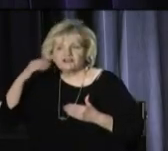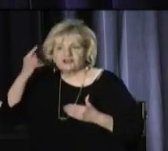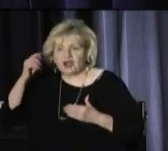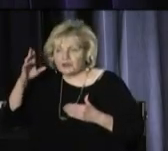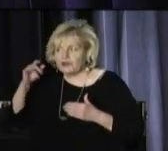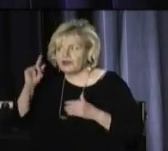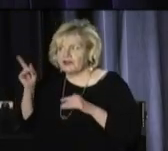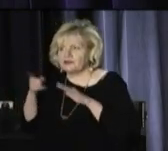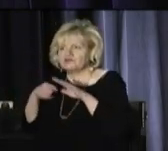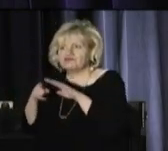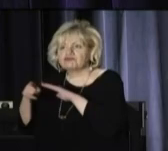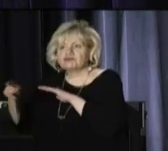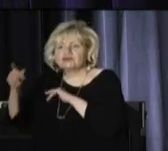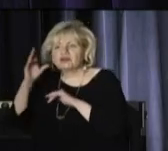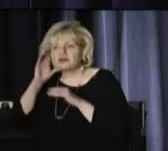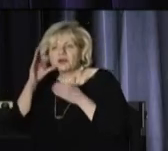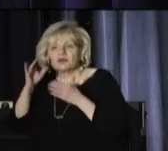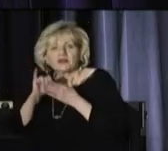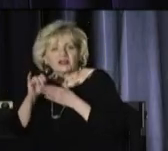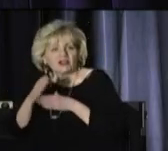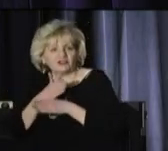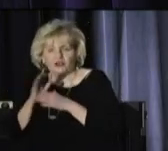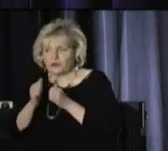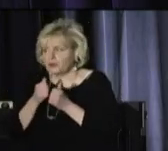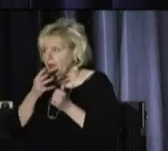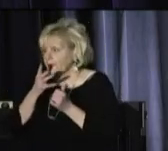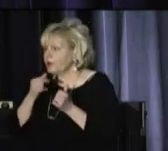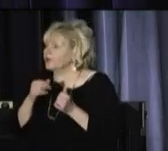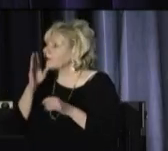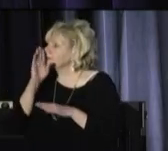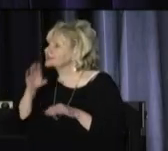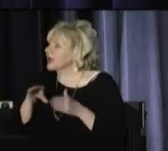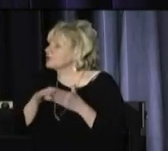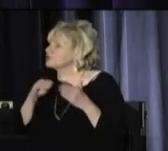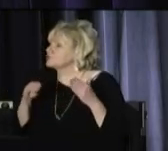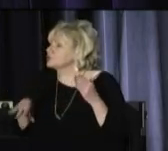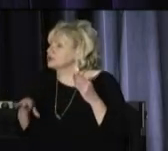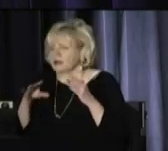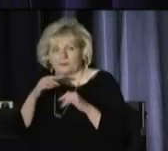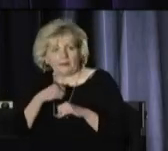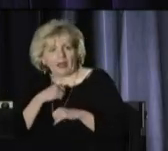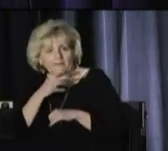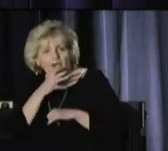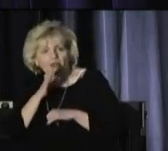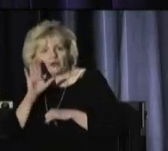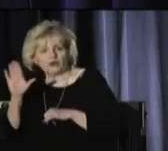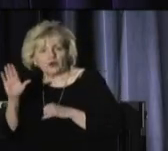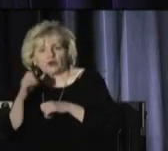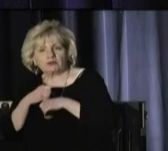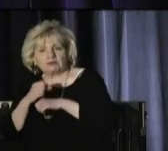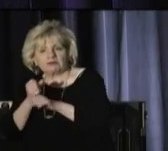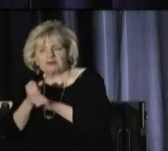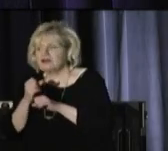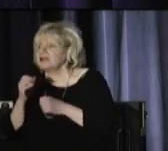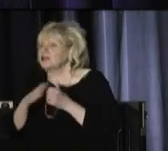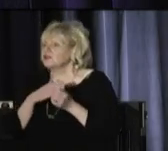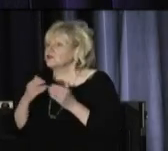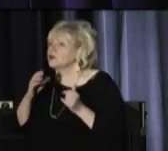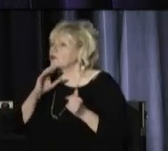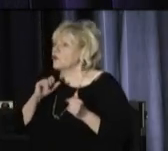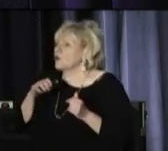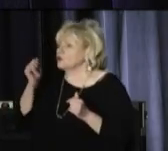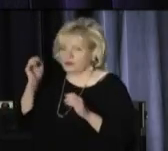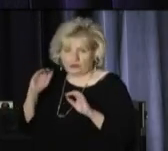mother. I became a silent student of my mother and her cobbler-making ways, even when I was older and no